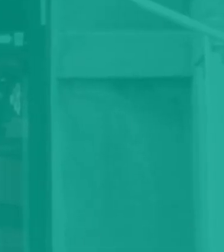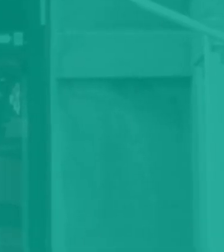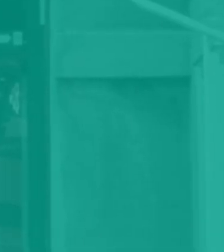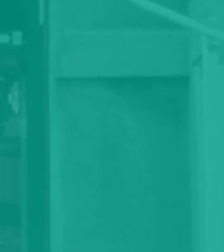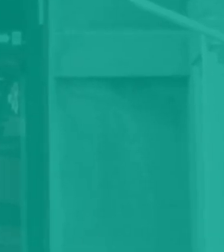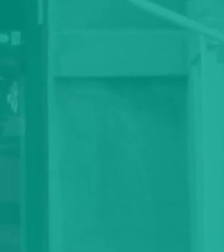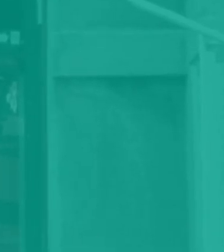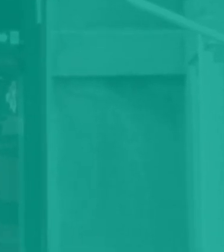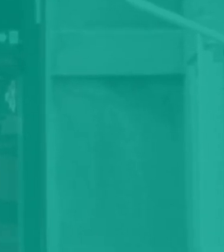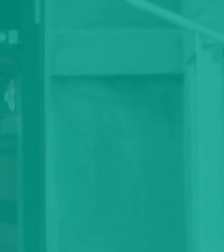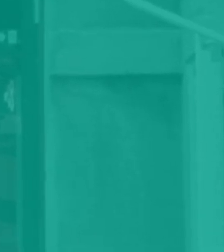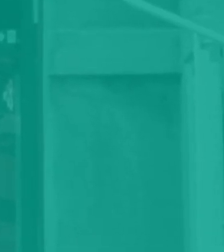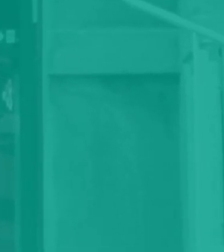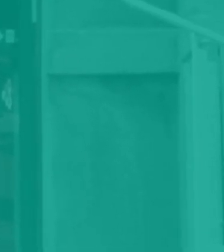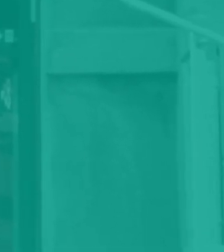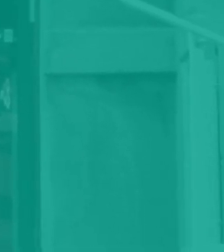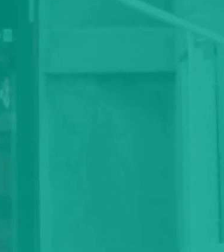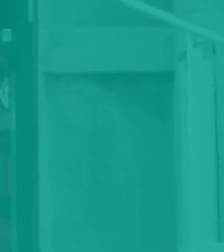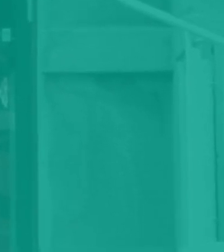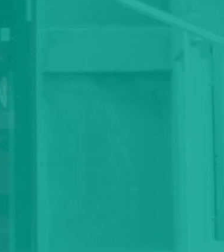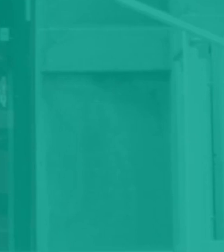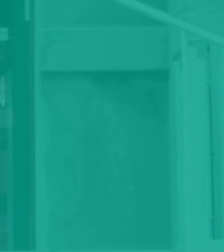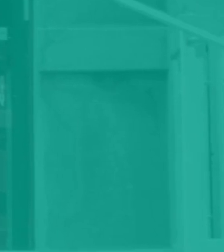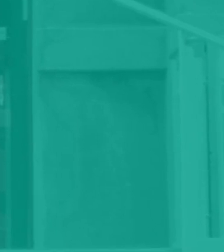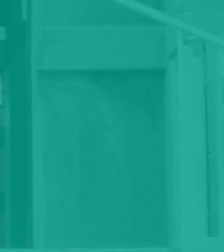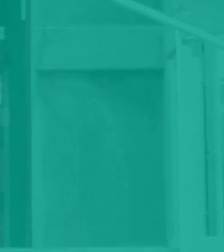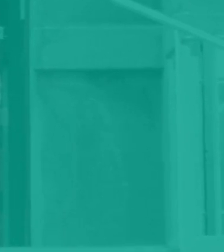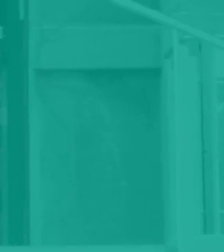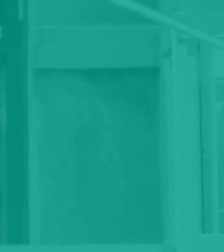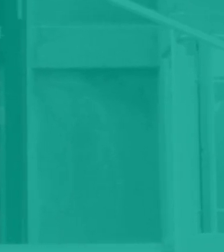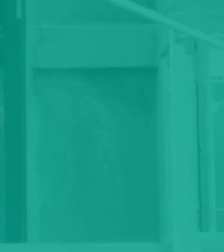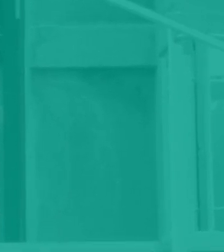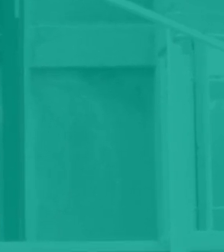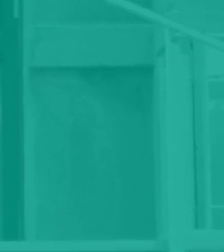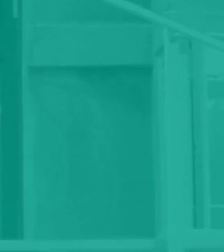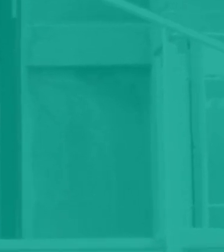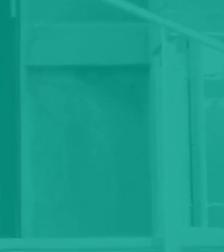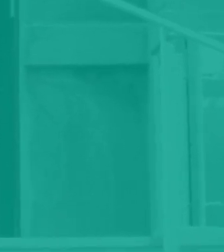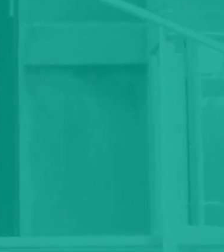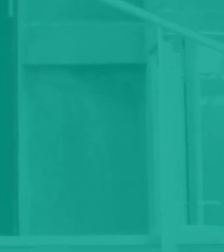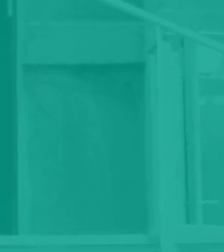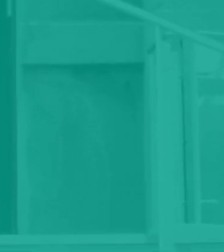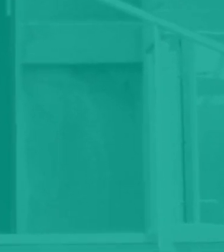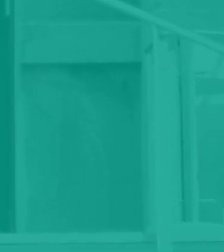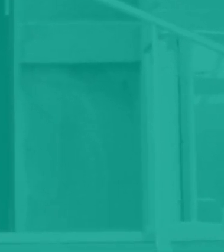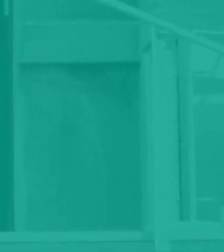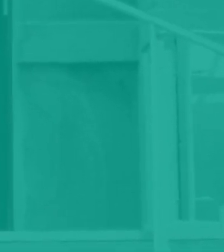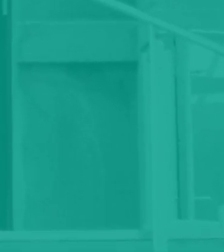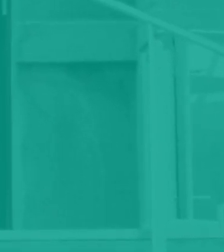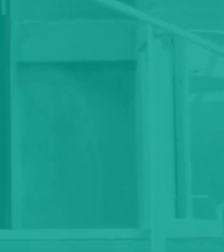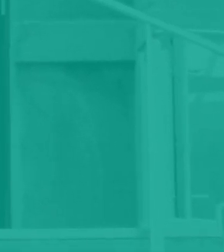Visit wheelercentre.com for the best in books, writing, and ideas from Melbourne, Australia, and the world.